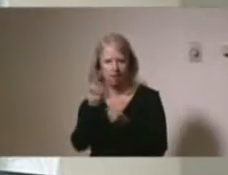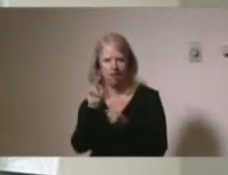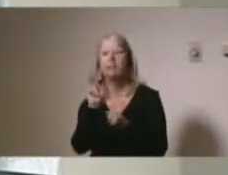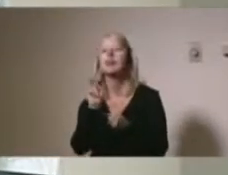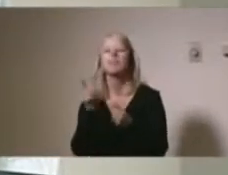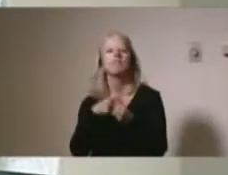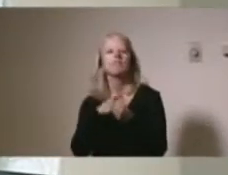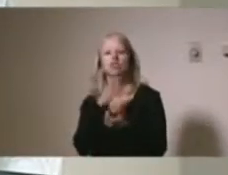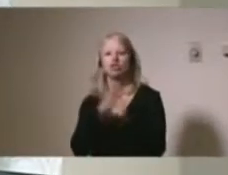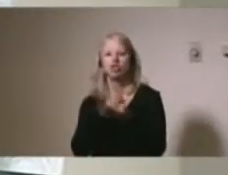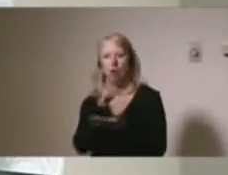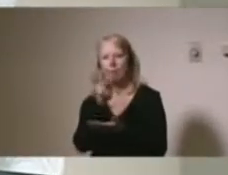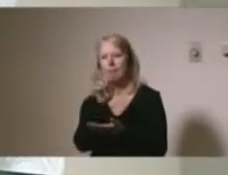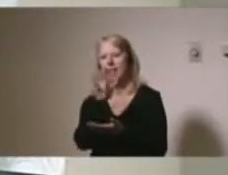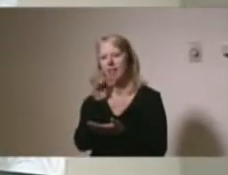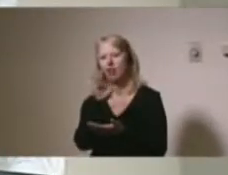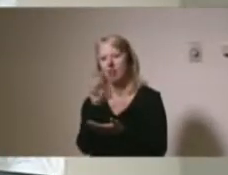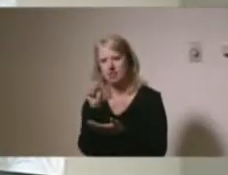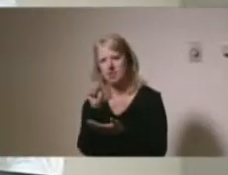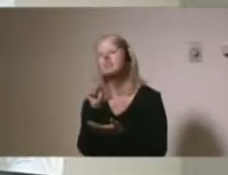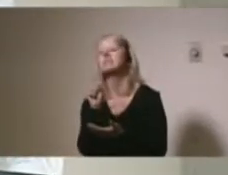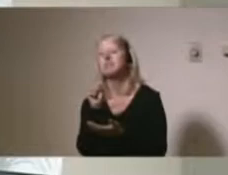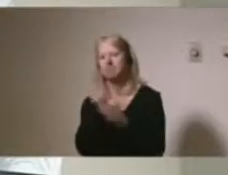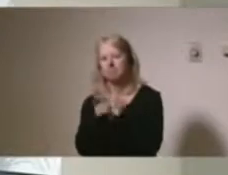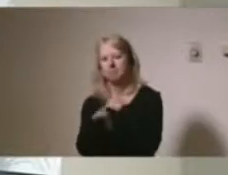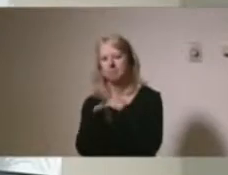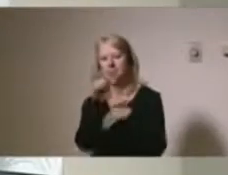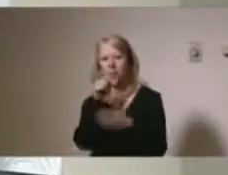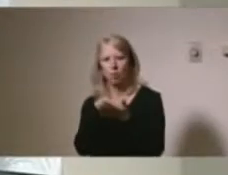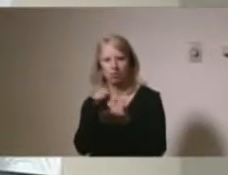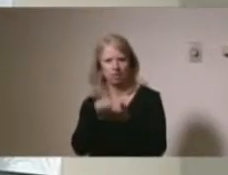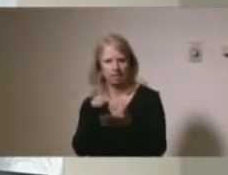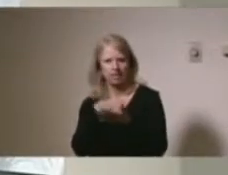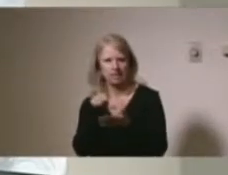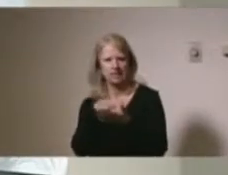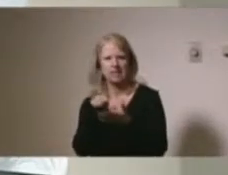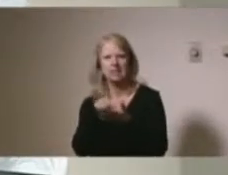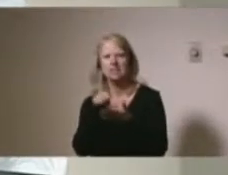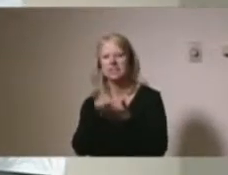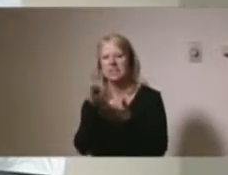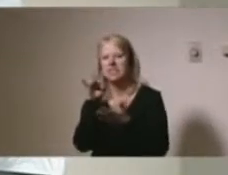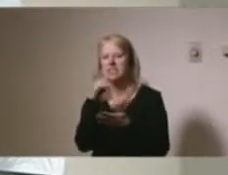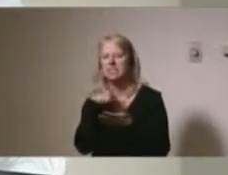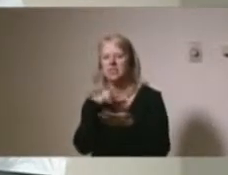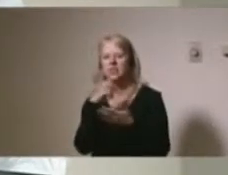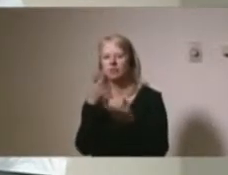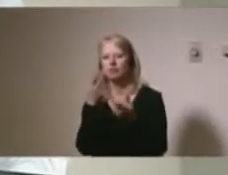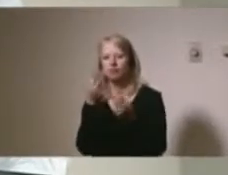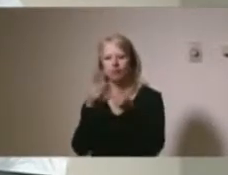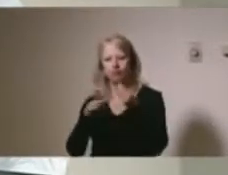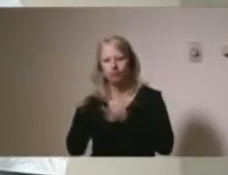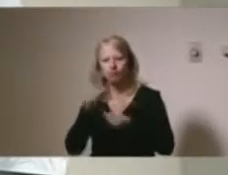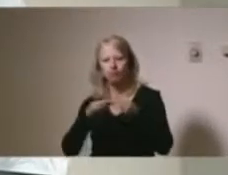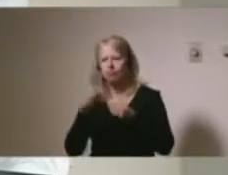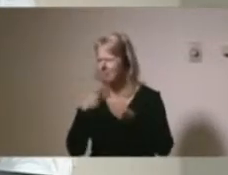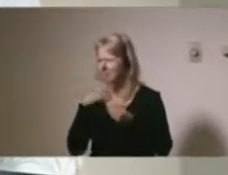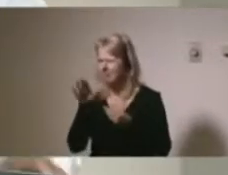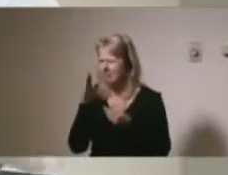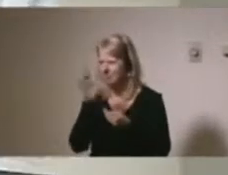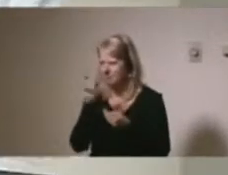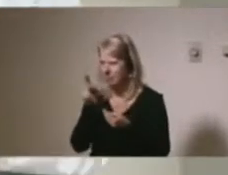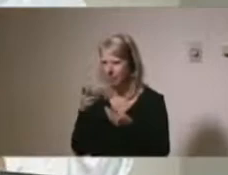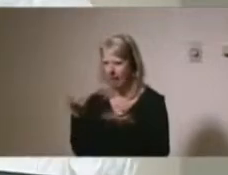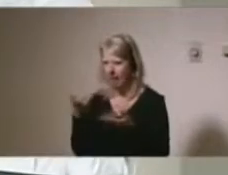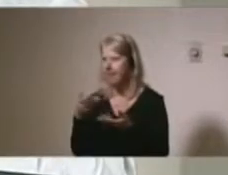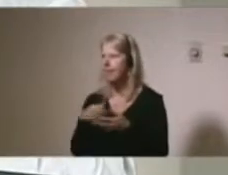stop was Pelly Crossing. I walked into the post office and did a transaction, and I said to the person, I said, so what about the bank? And she goes, well,